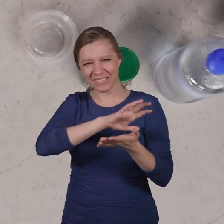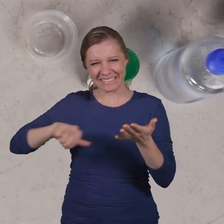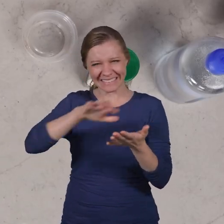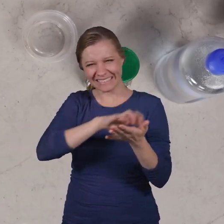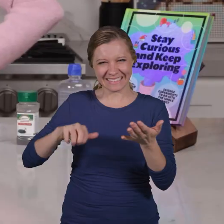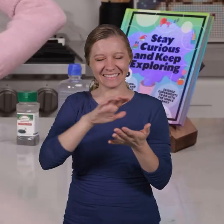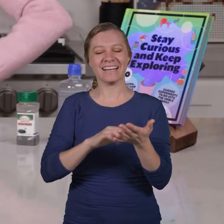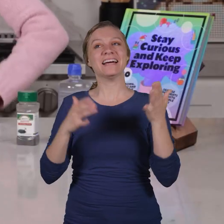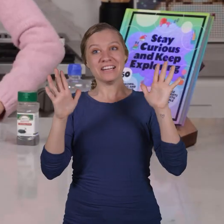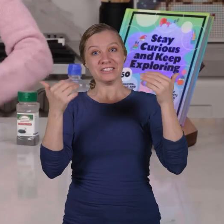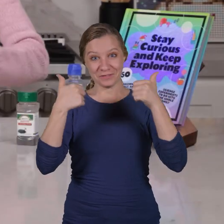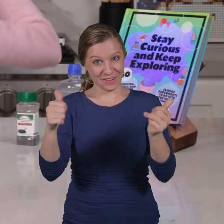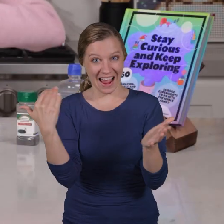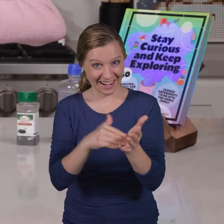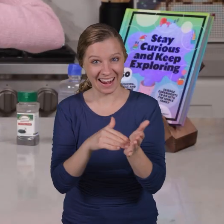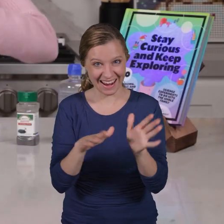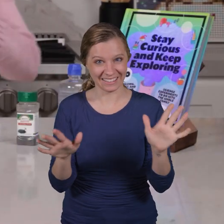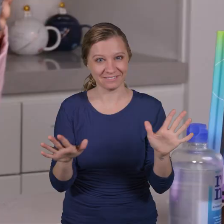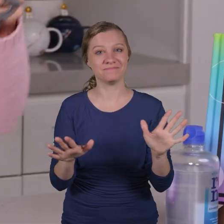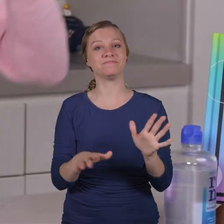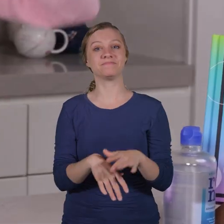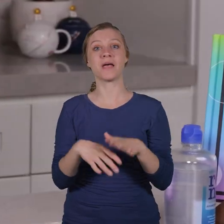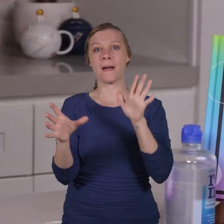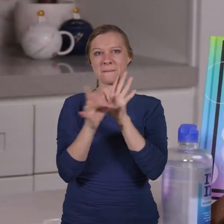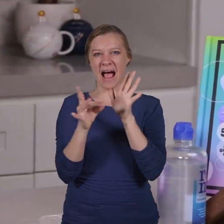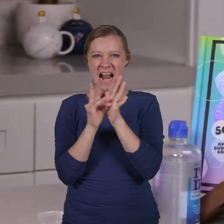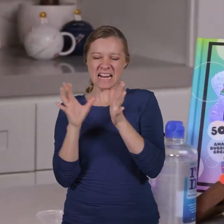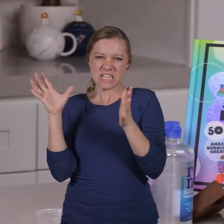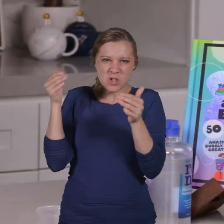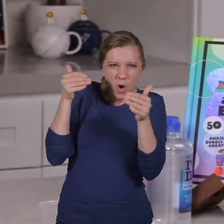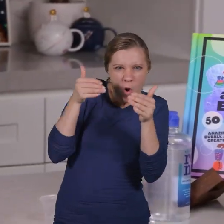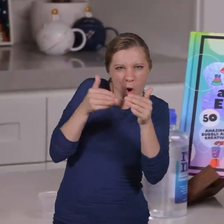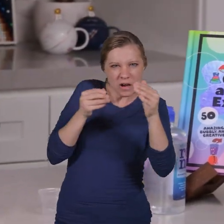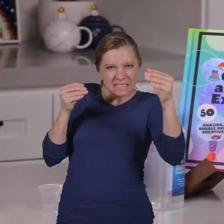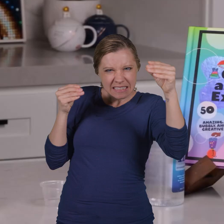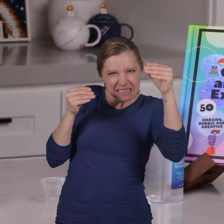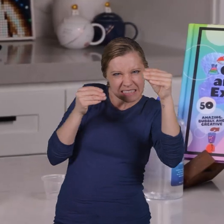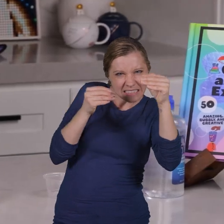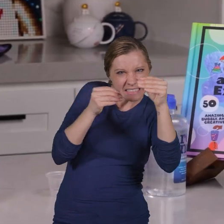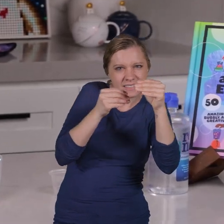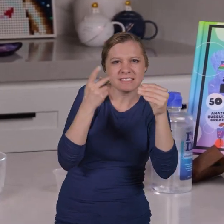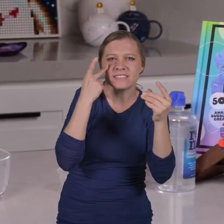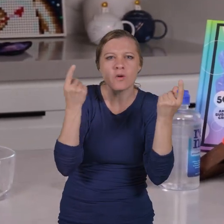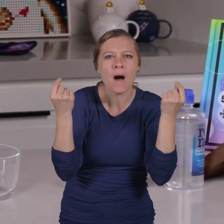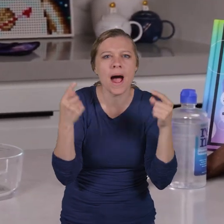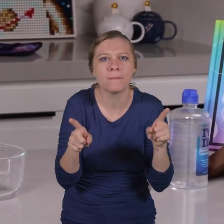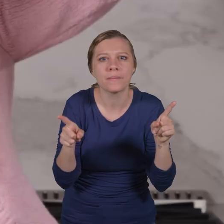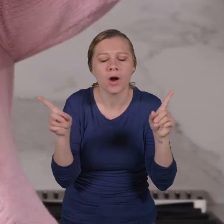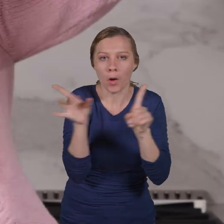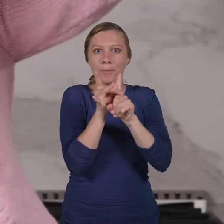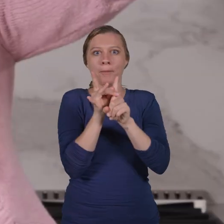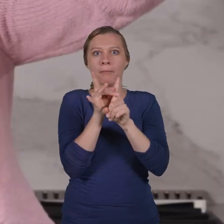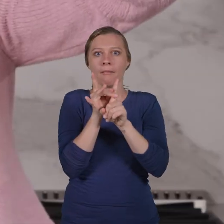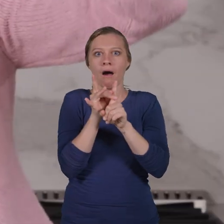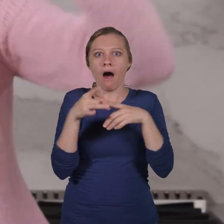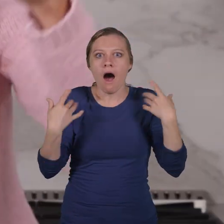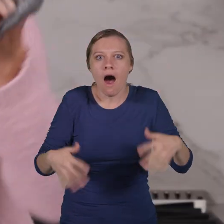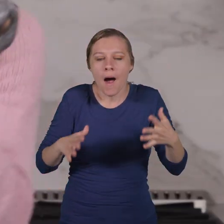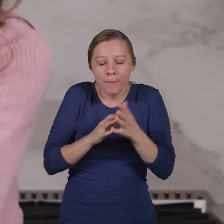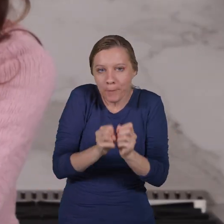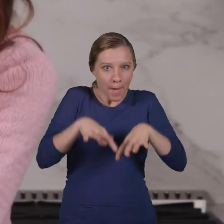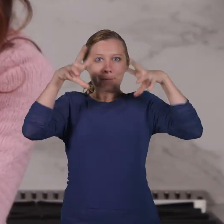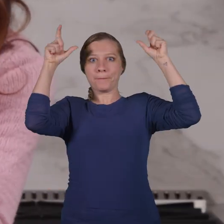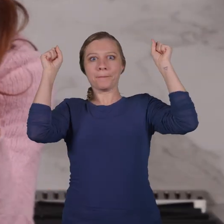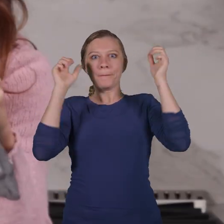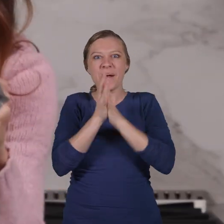my magnet. Okay, I'm gonna try to do this again. Get your magnet really close to your slime and watch what happens.